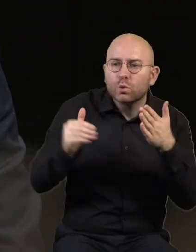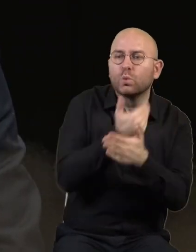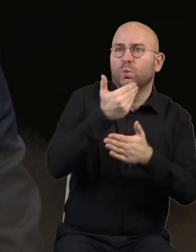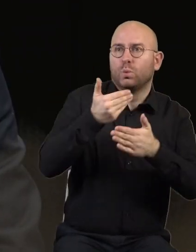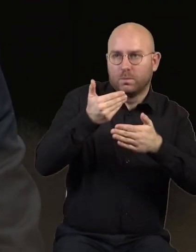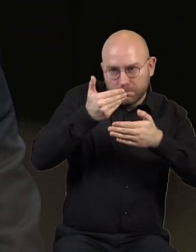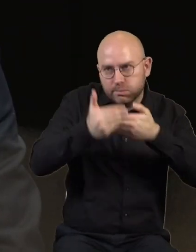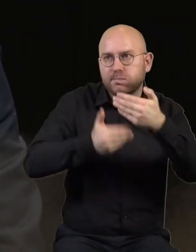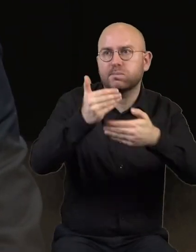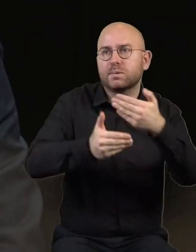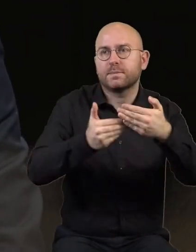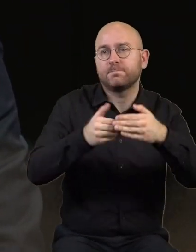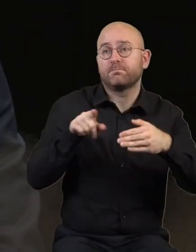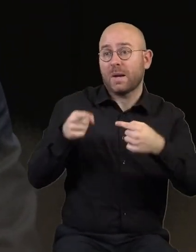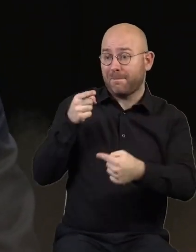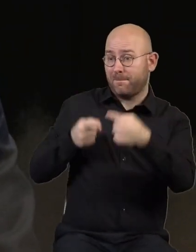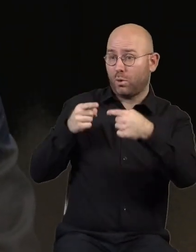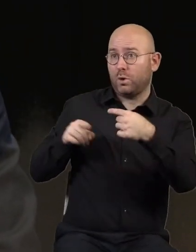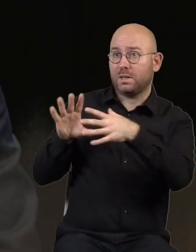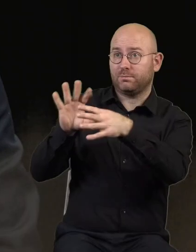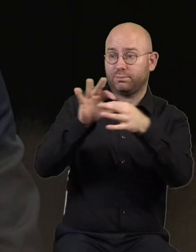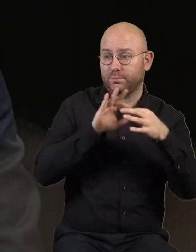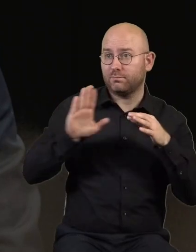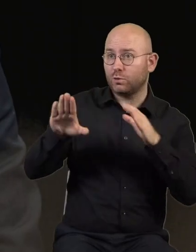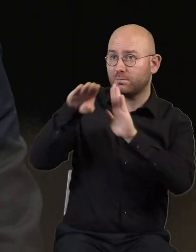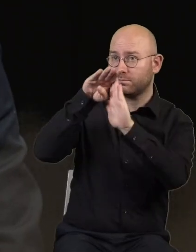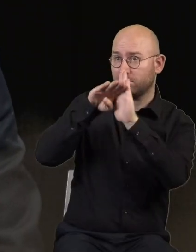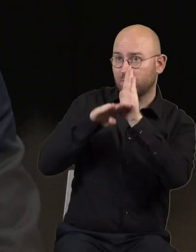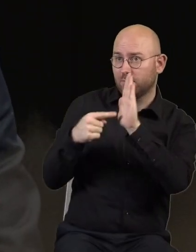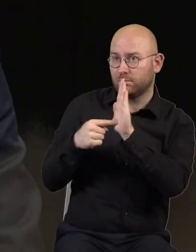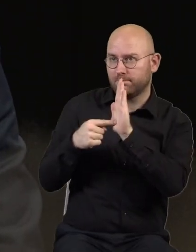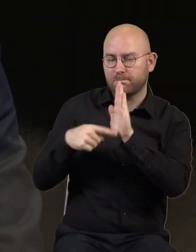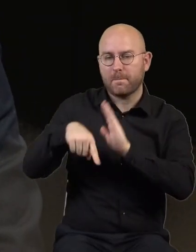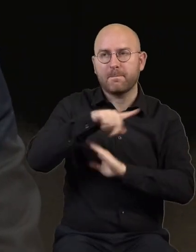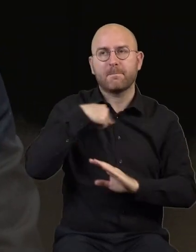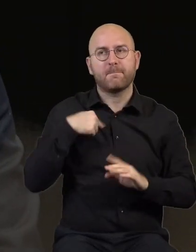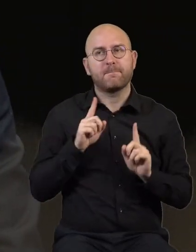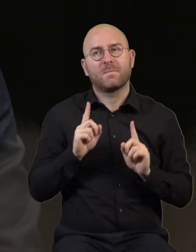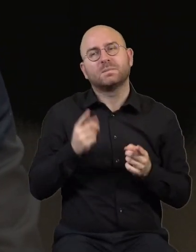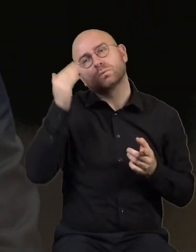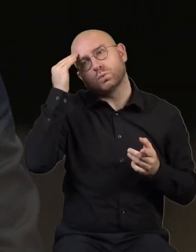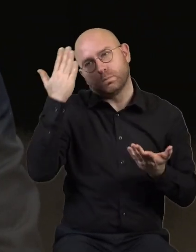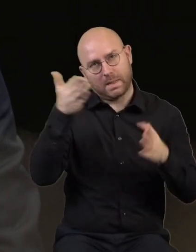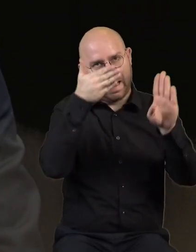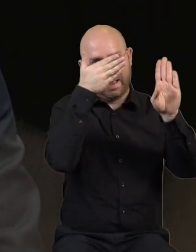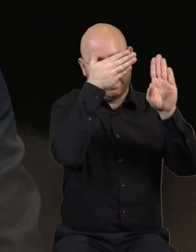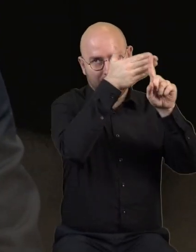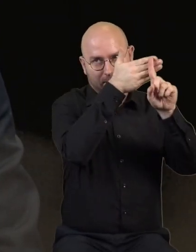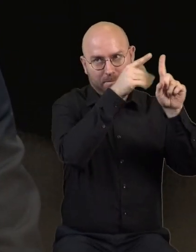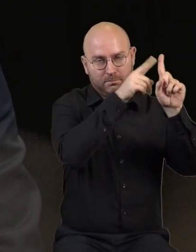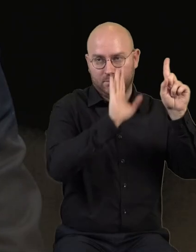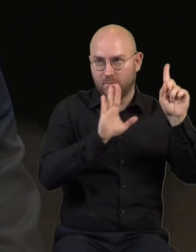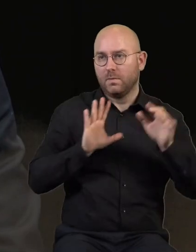objective of cohesion policy, but at the same time try, reinforce, assist in meeting also